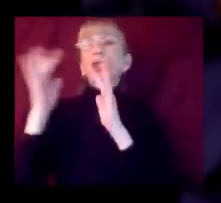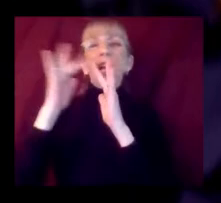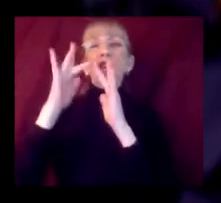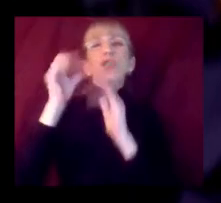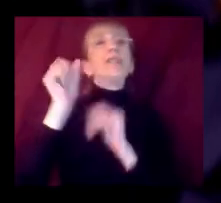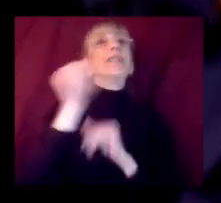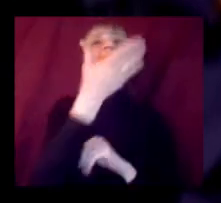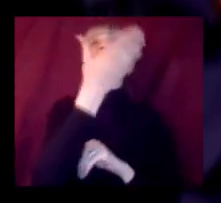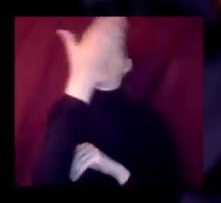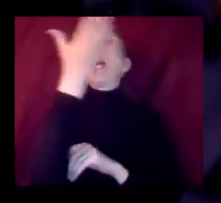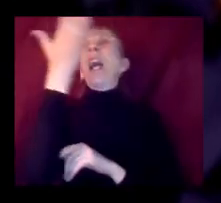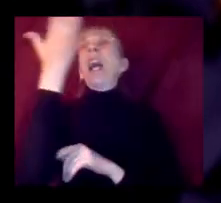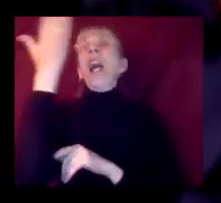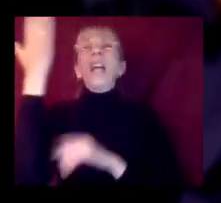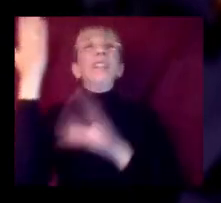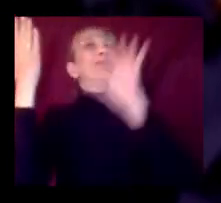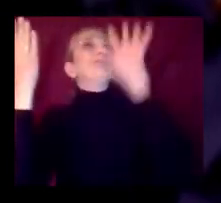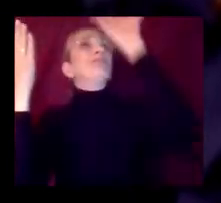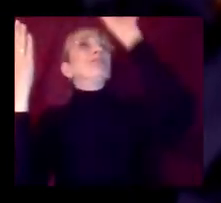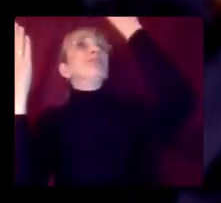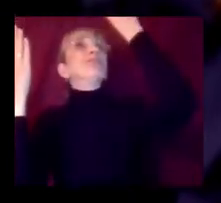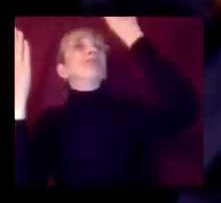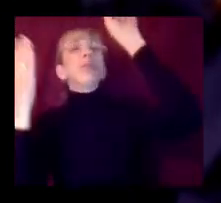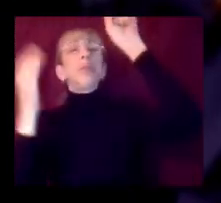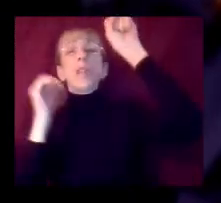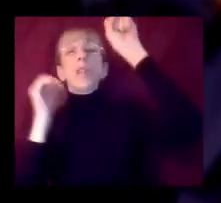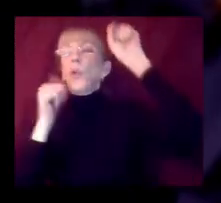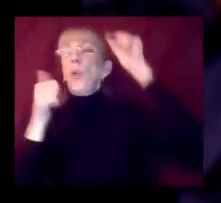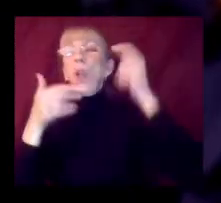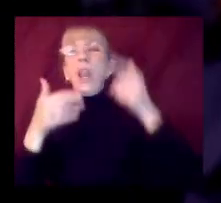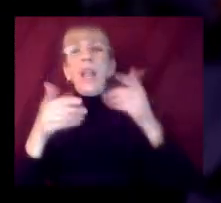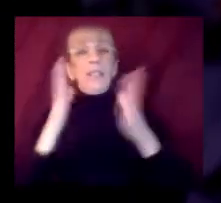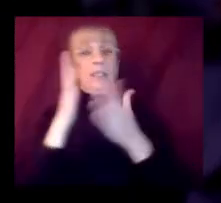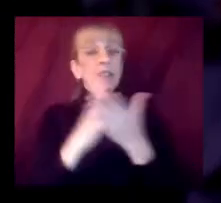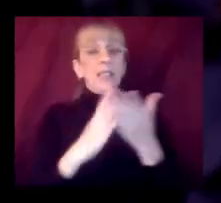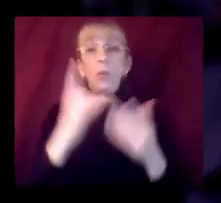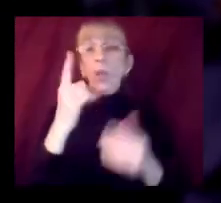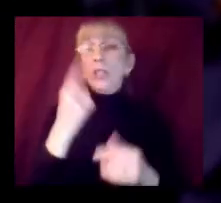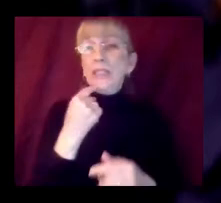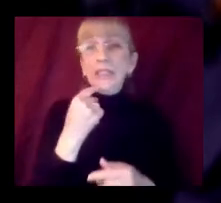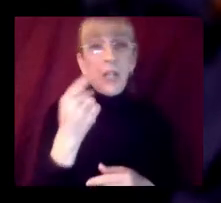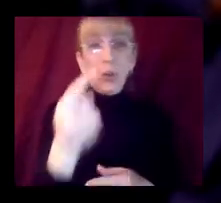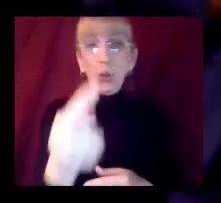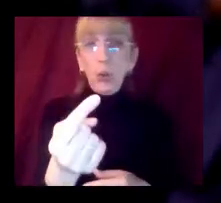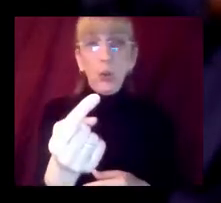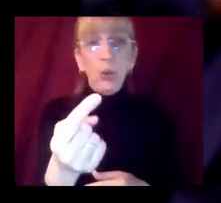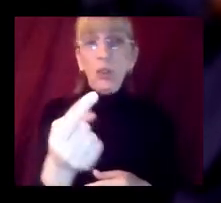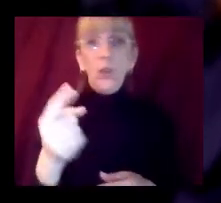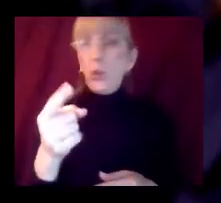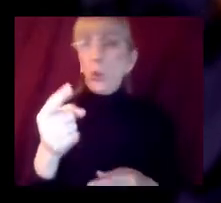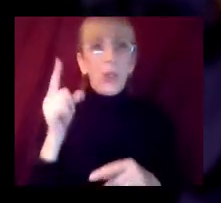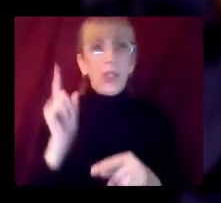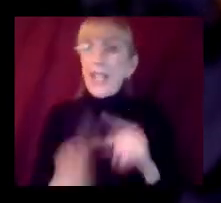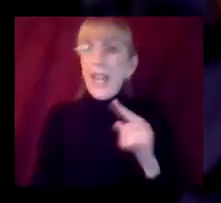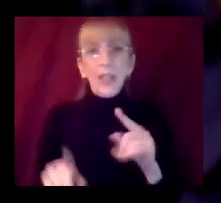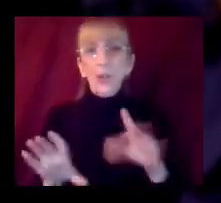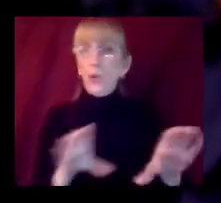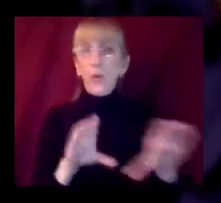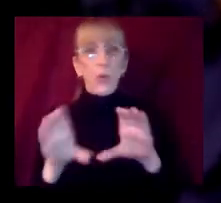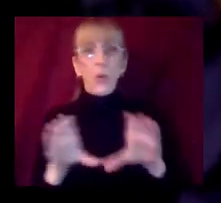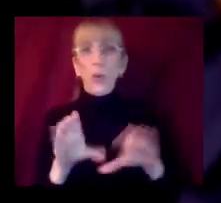sky. And don't let somebody tell you you can't do it.